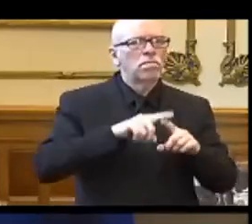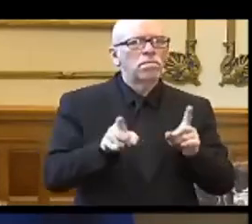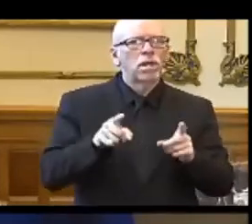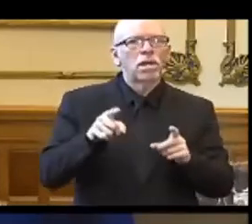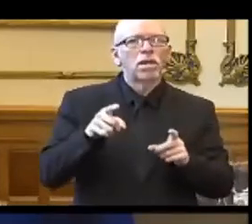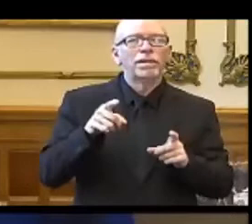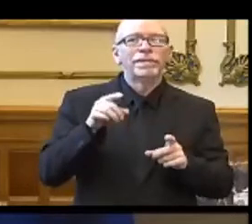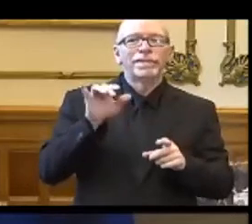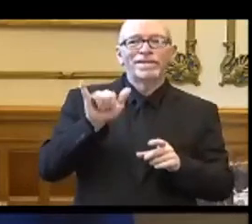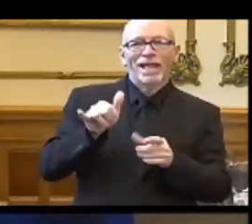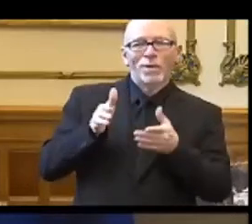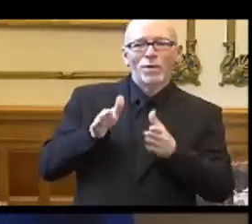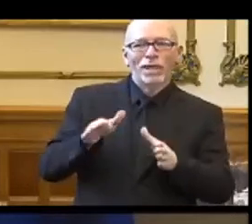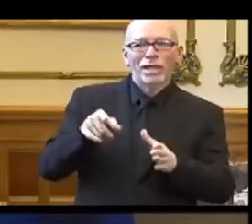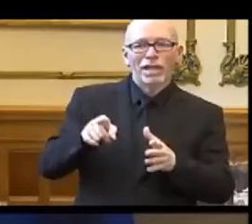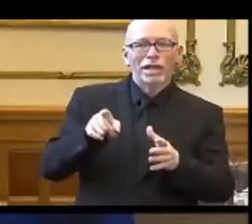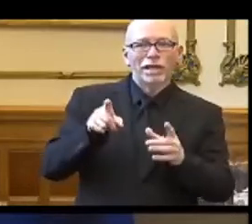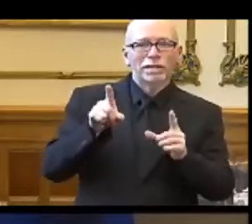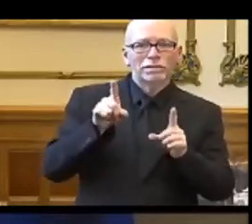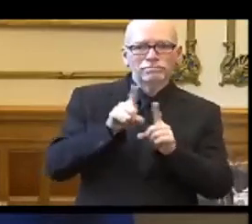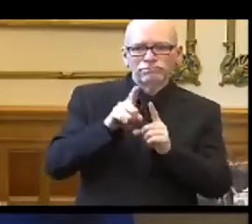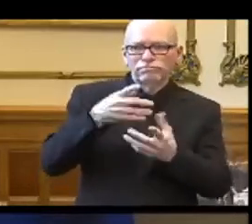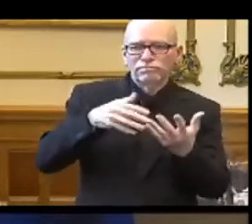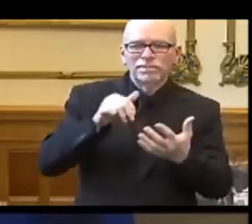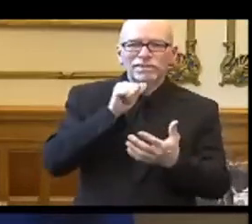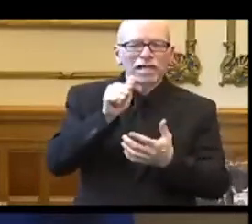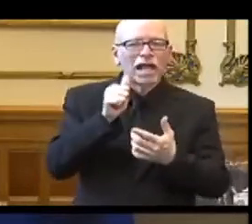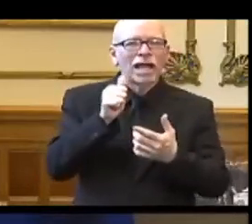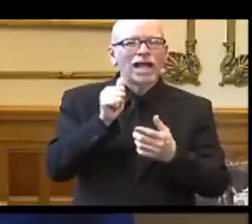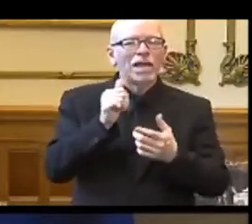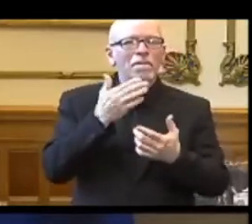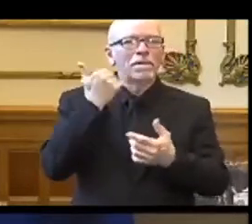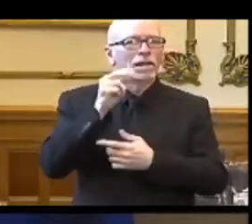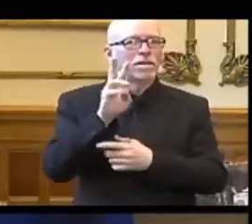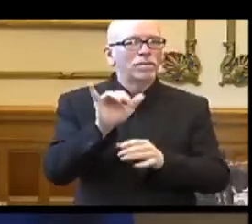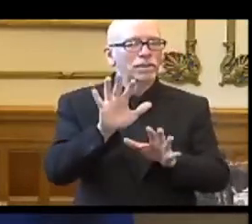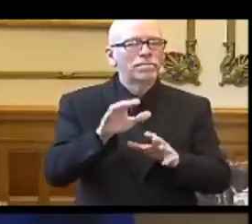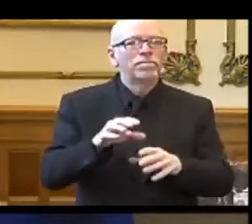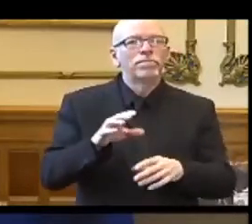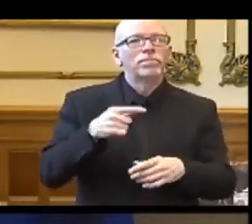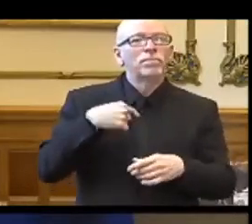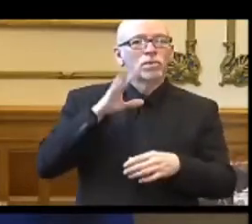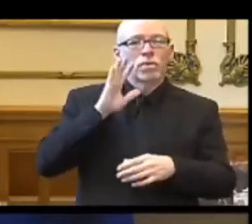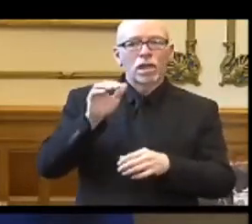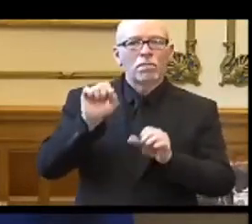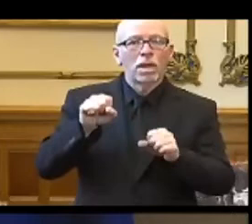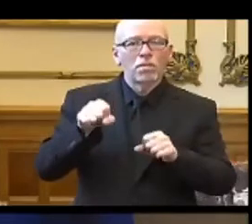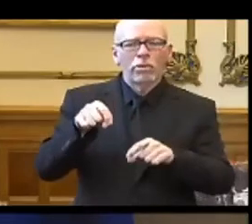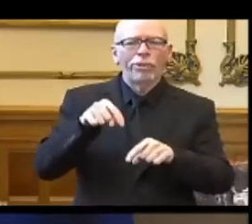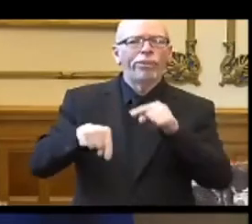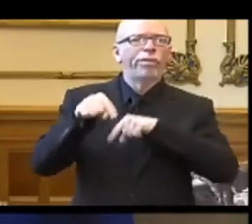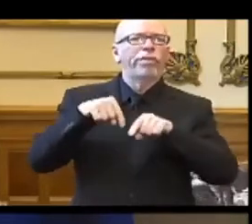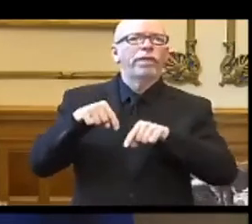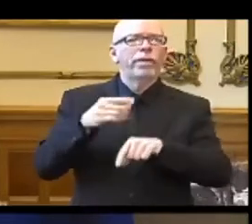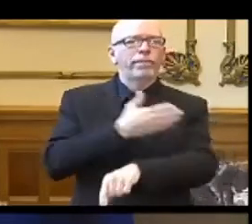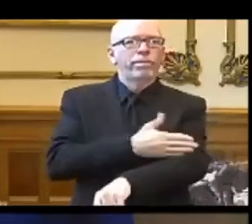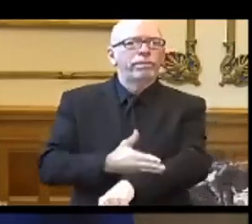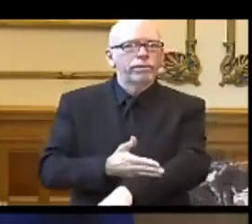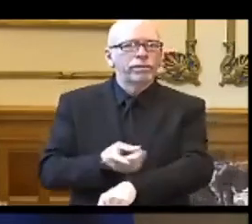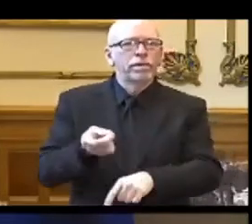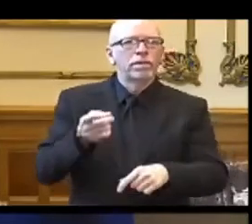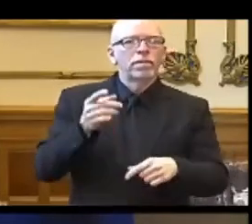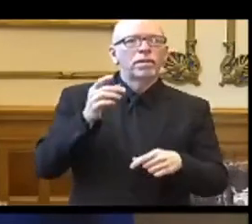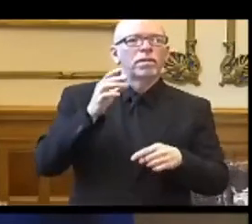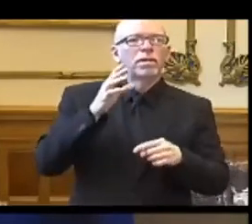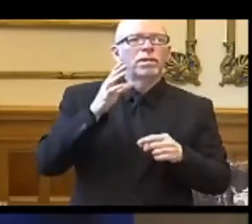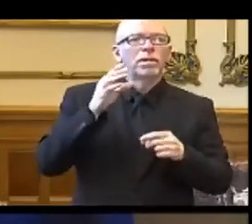not to be productive about that. Potentially, it just sets us back. Set aside how almost demoralizing it